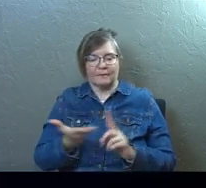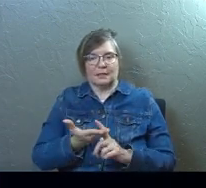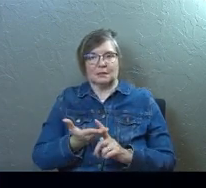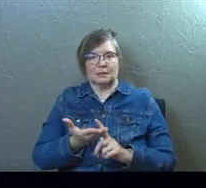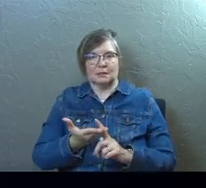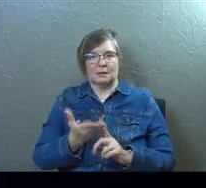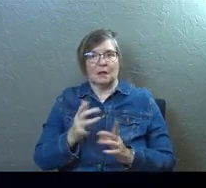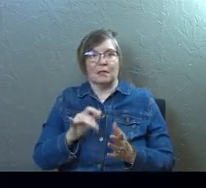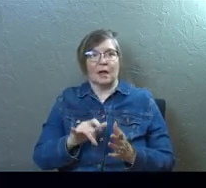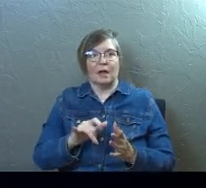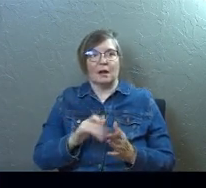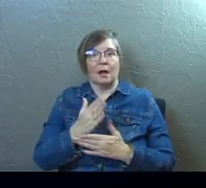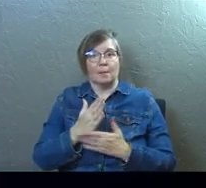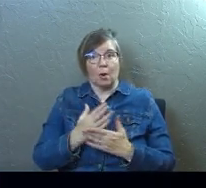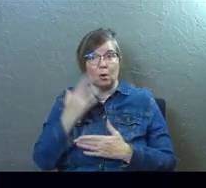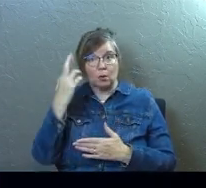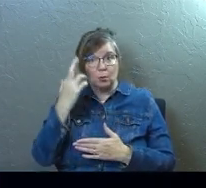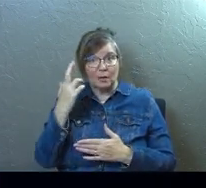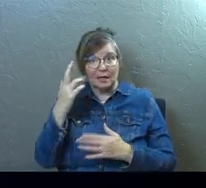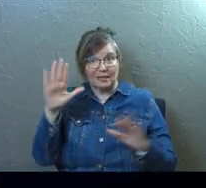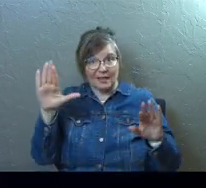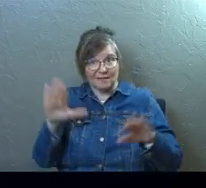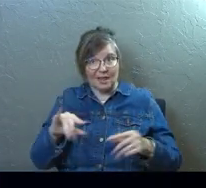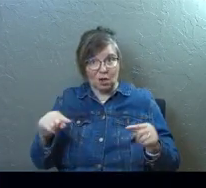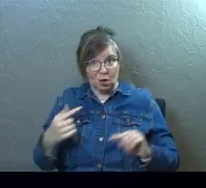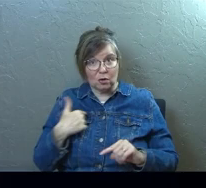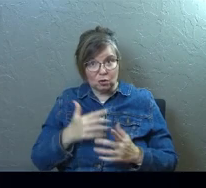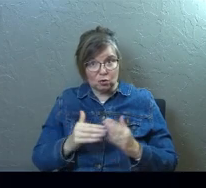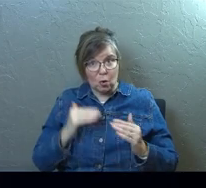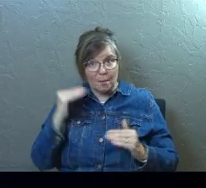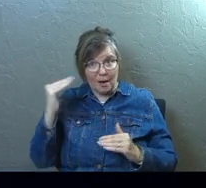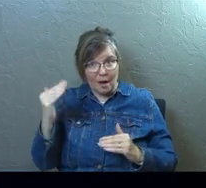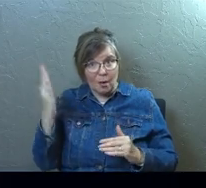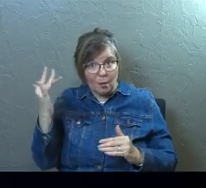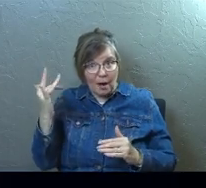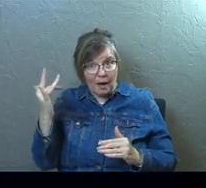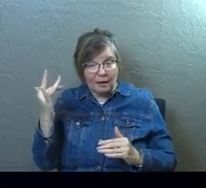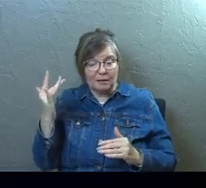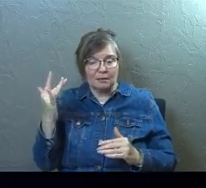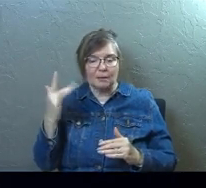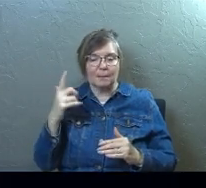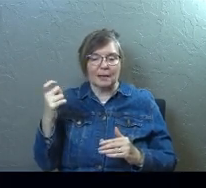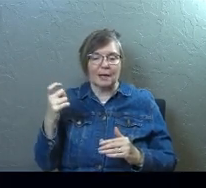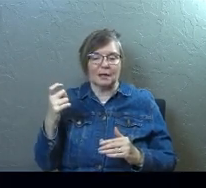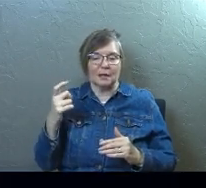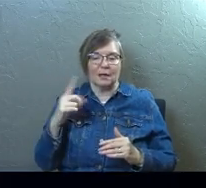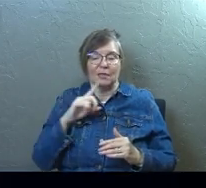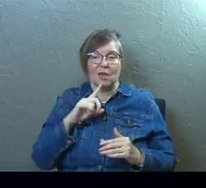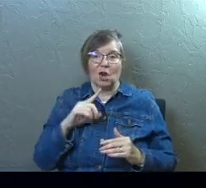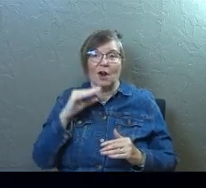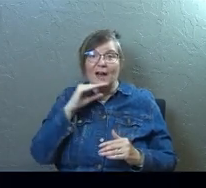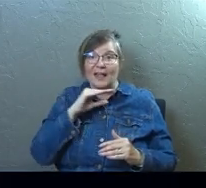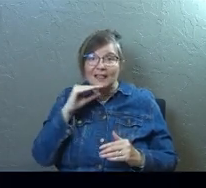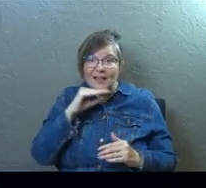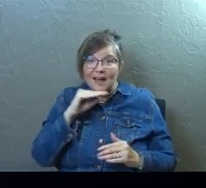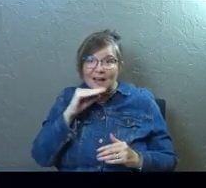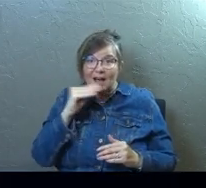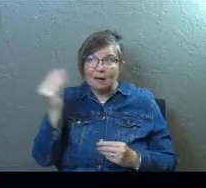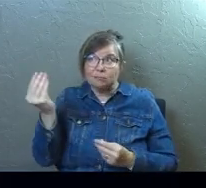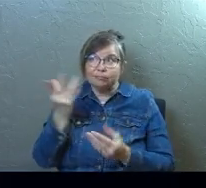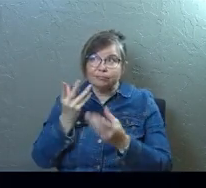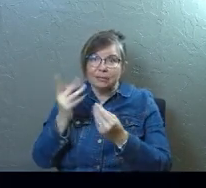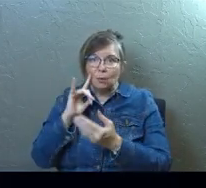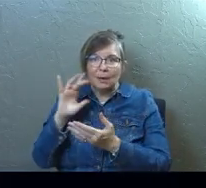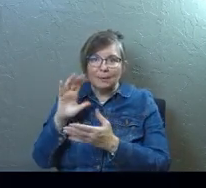convinced that part of the reason the valleys hurt us so much as believers is because there are lies that